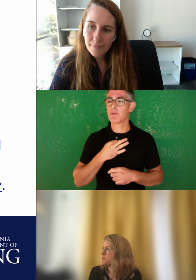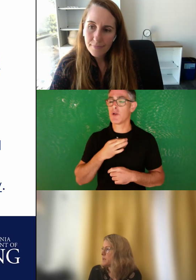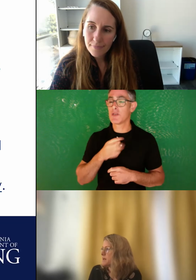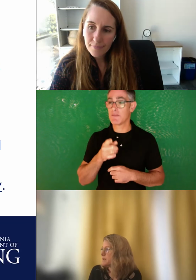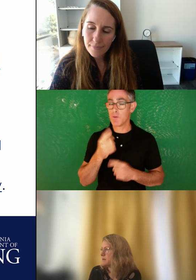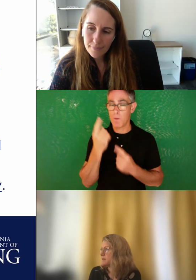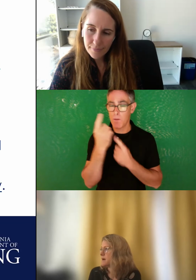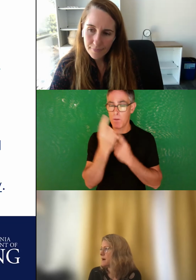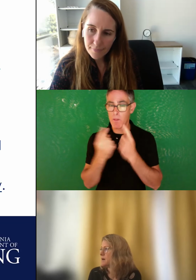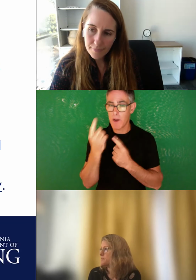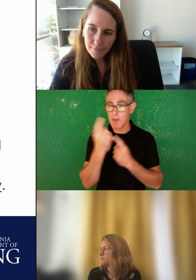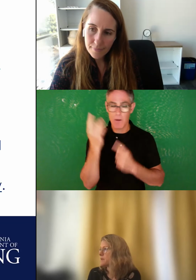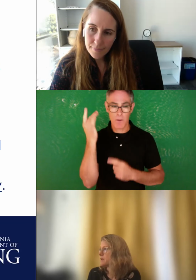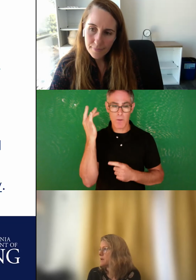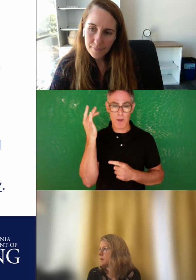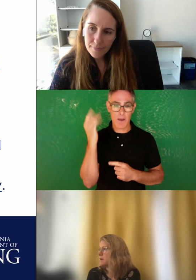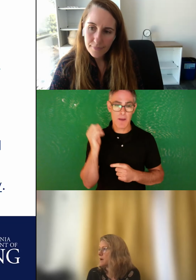why